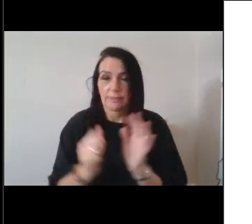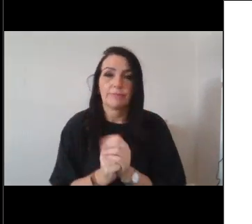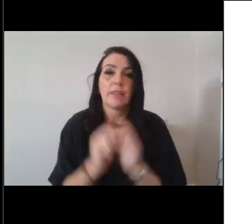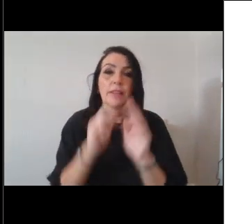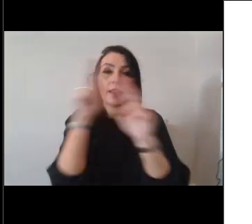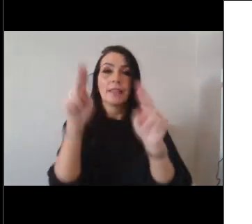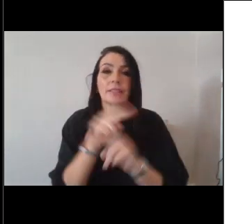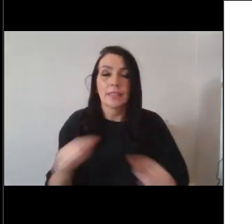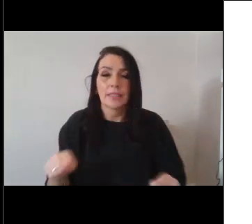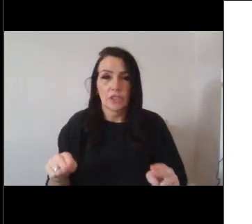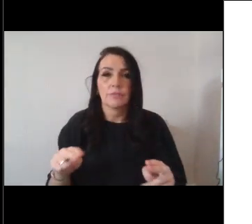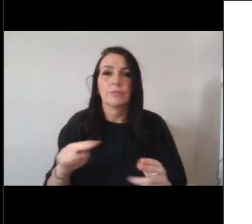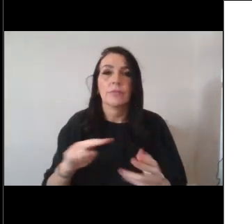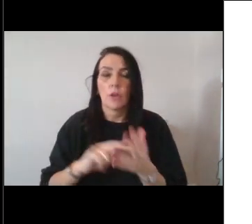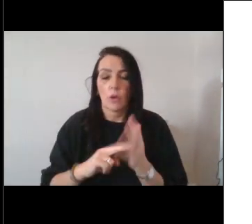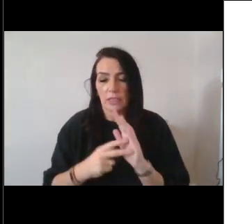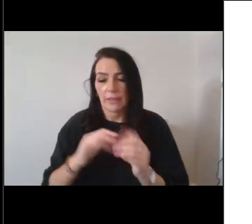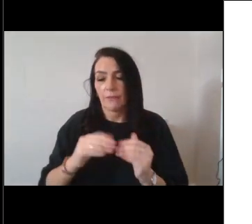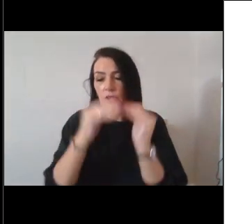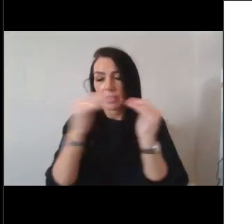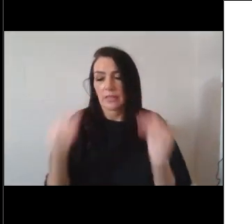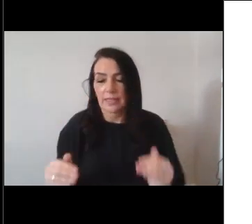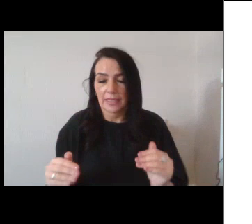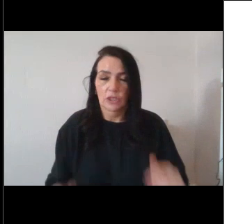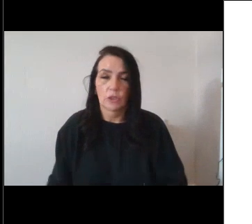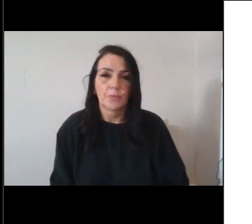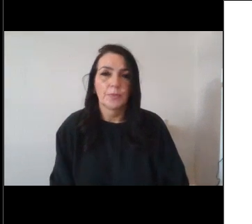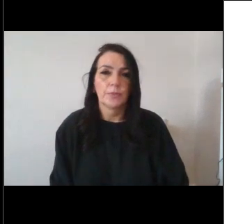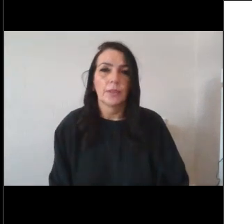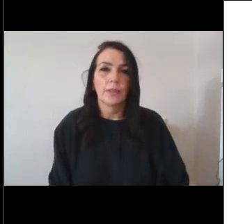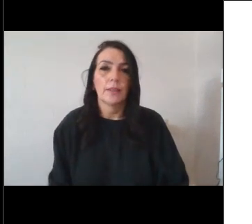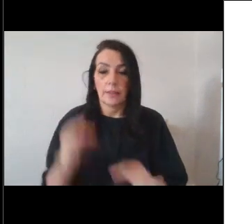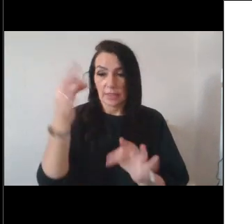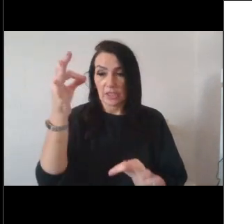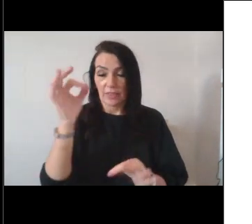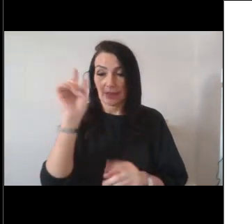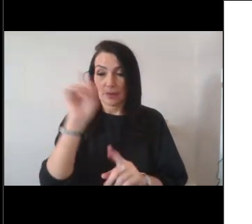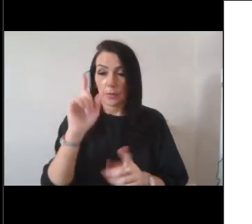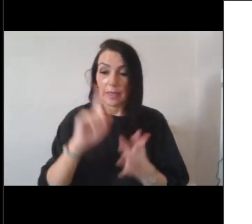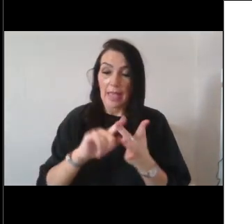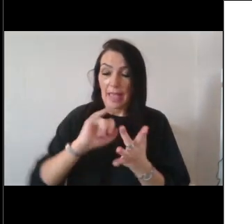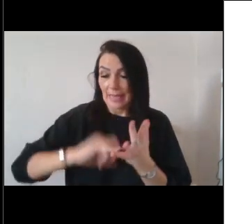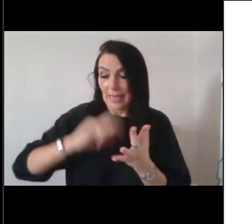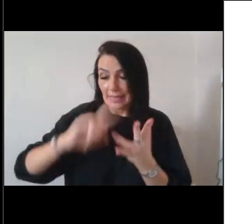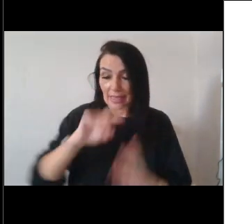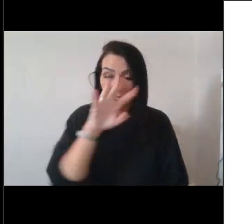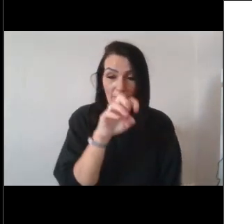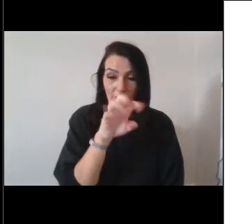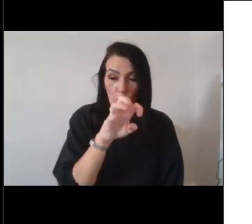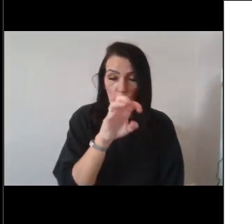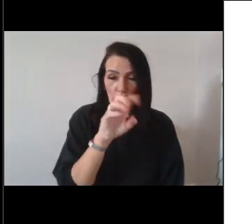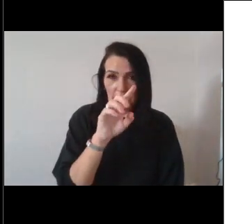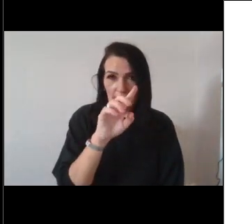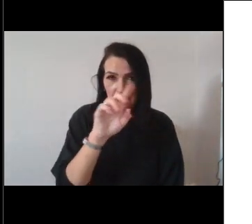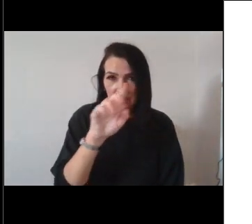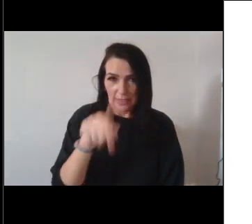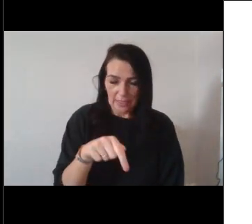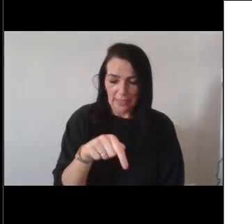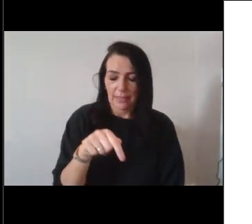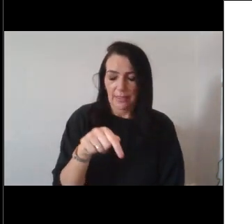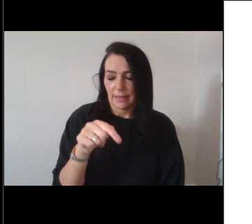International Organization for Standardization. Certificates include ISO 50001,